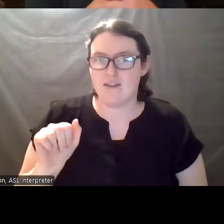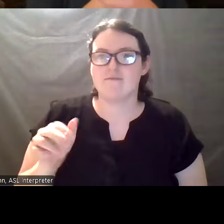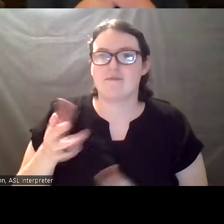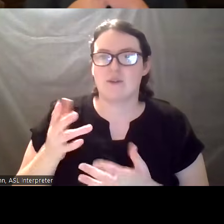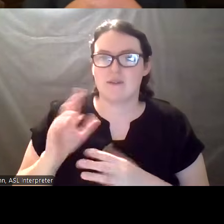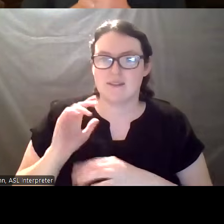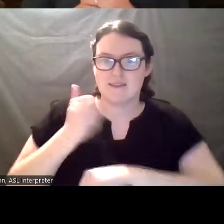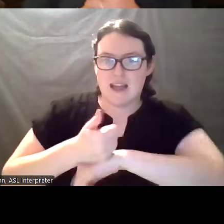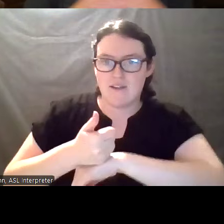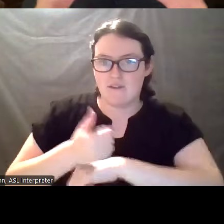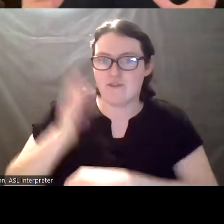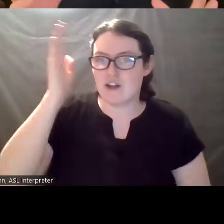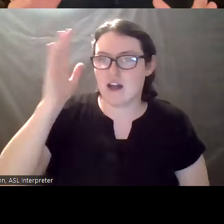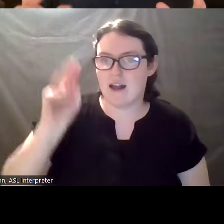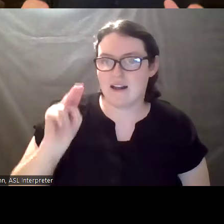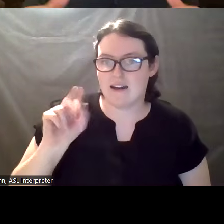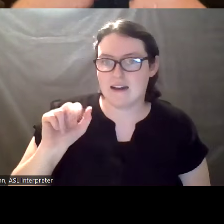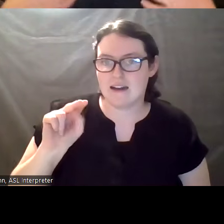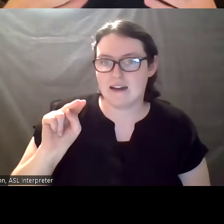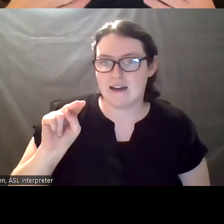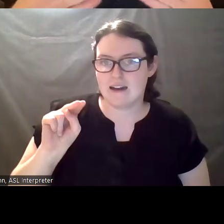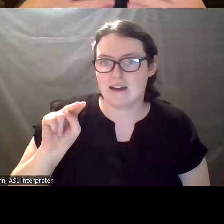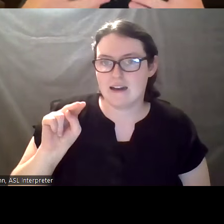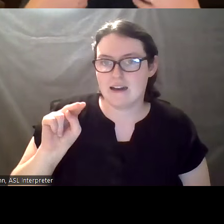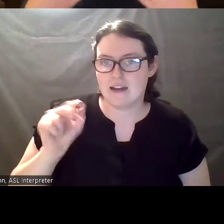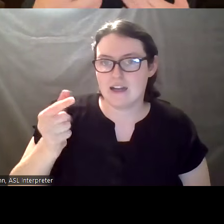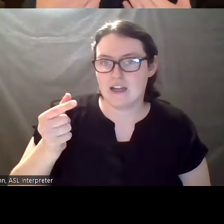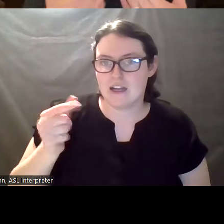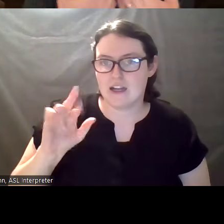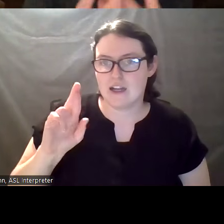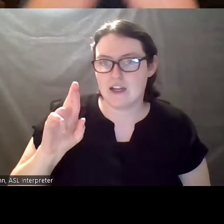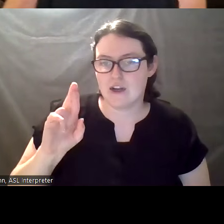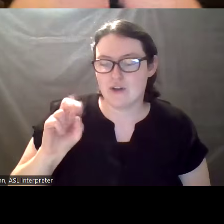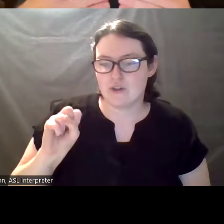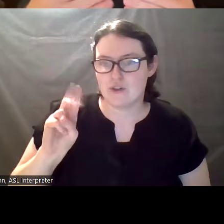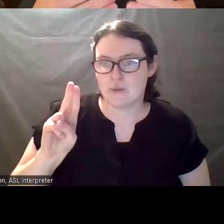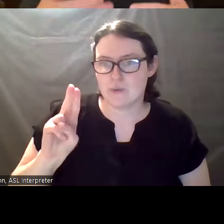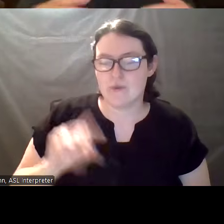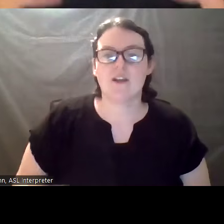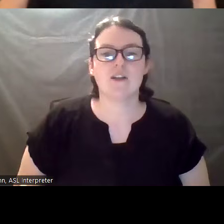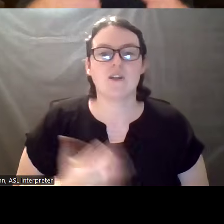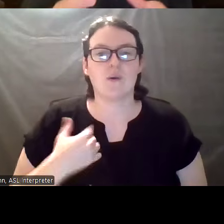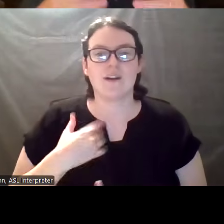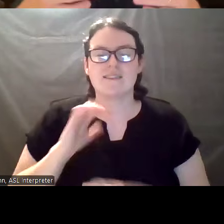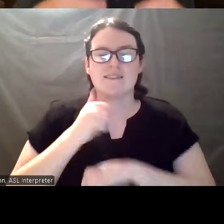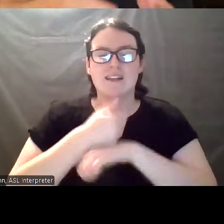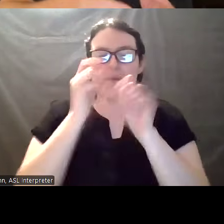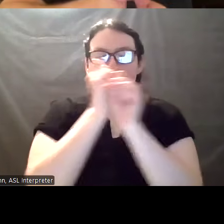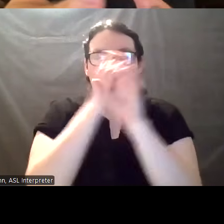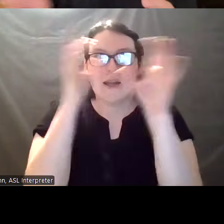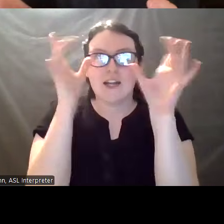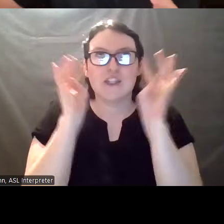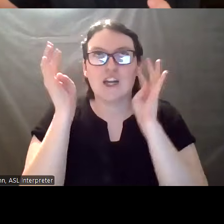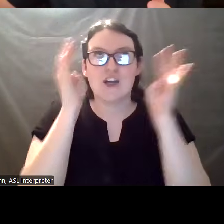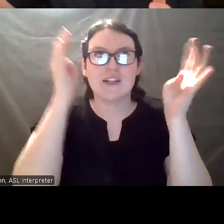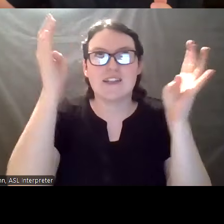and and what in the book, I give us another little imaginative scenario where I take us back in time and we go through a tour through